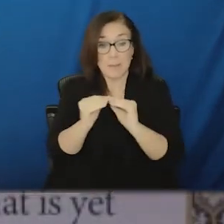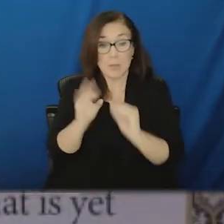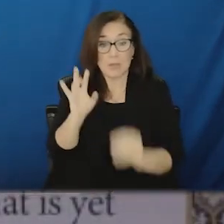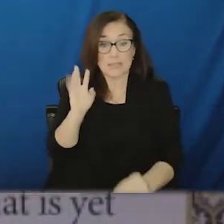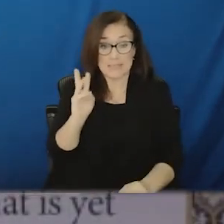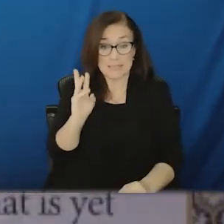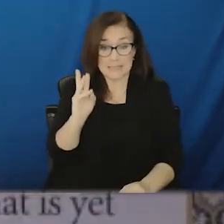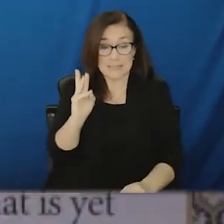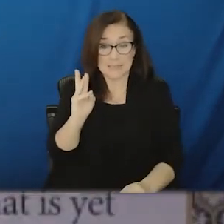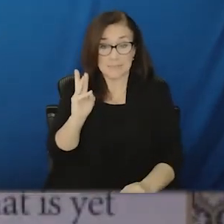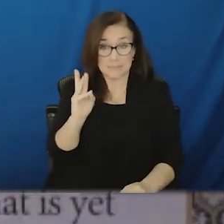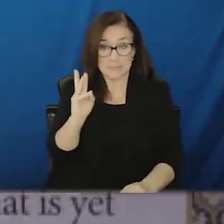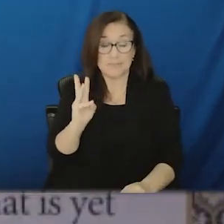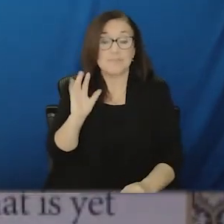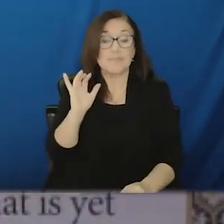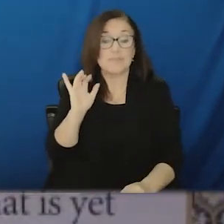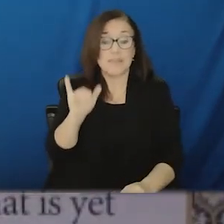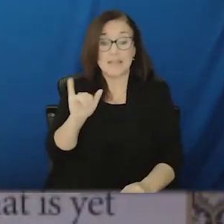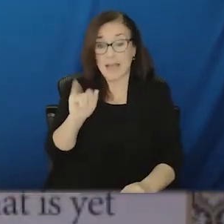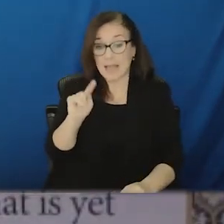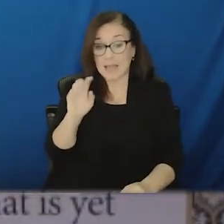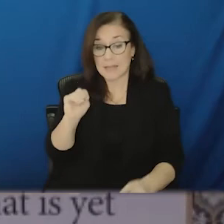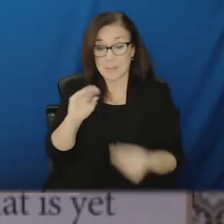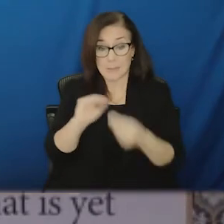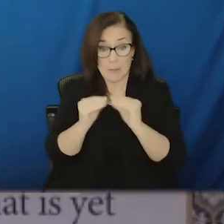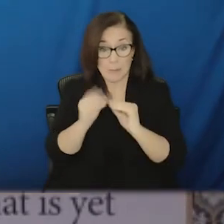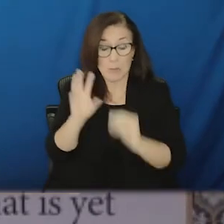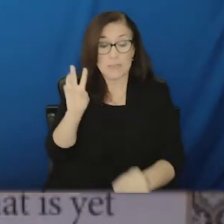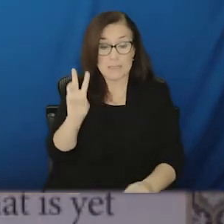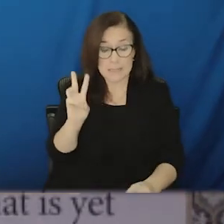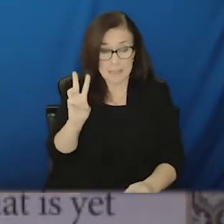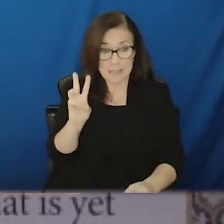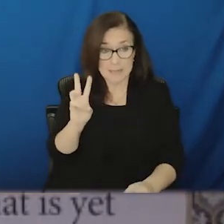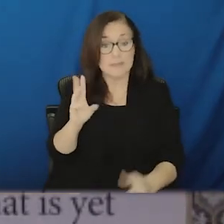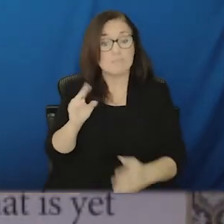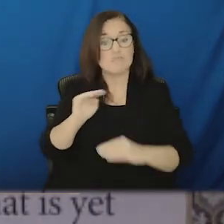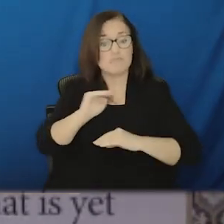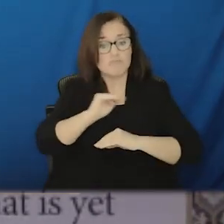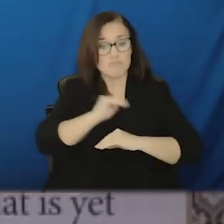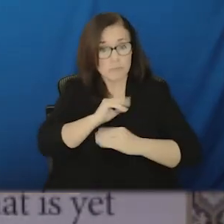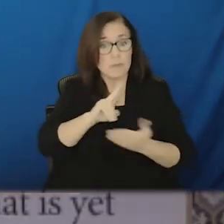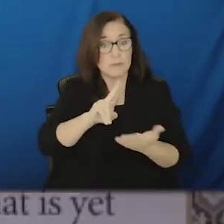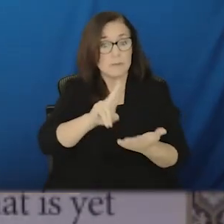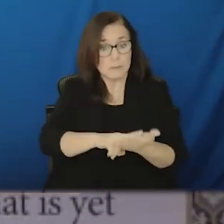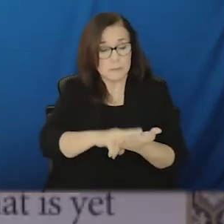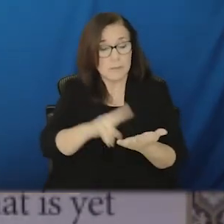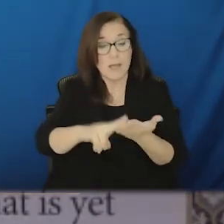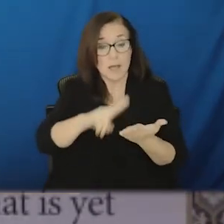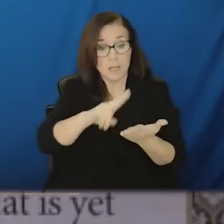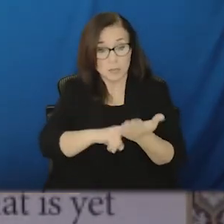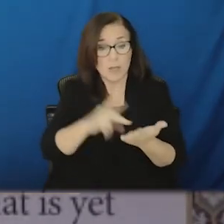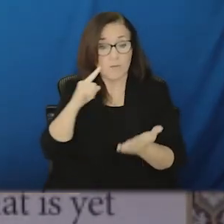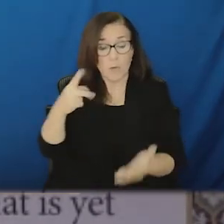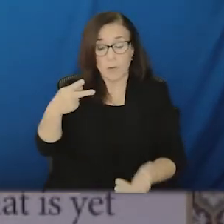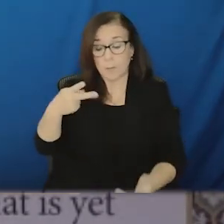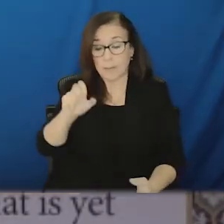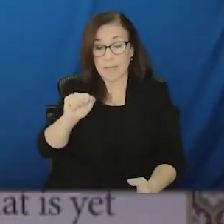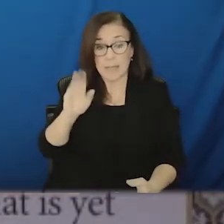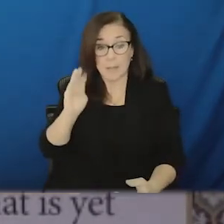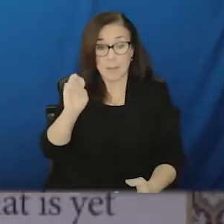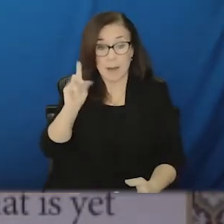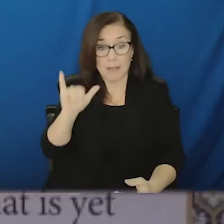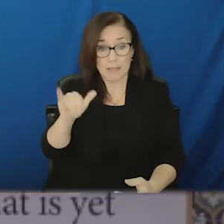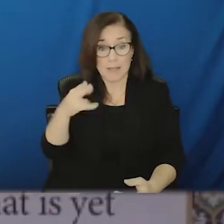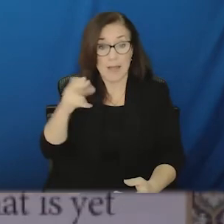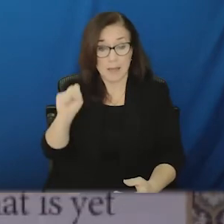is action item number 6, the completed contract of the Santa Barbara High School Peabody Grandstand Replacement,